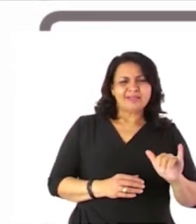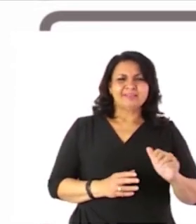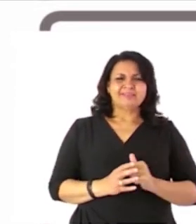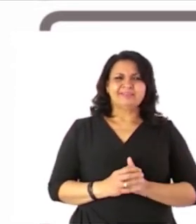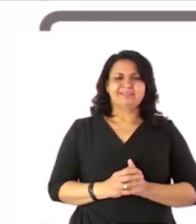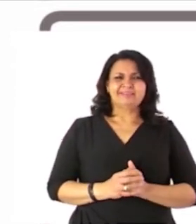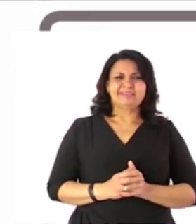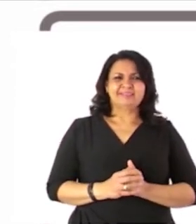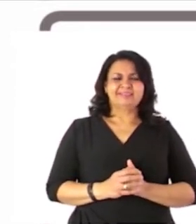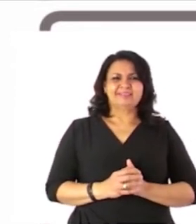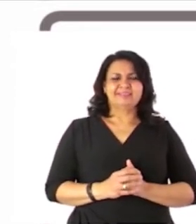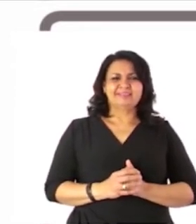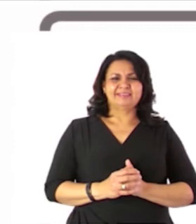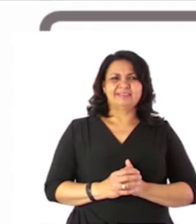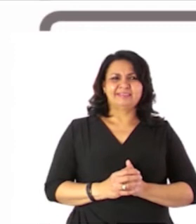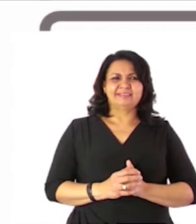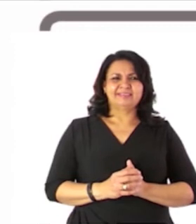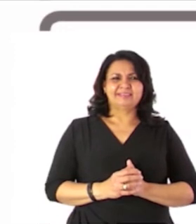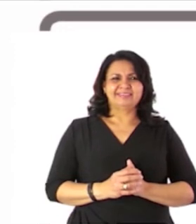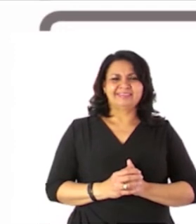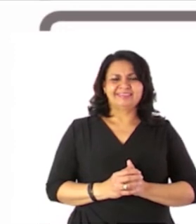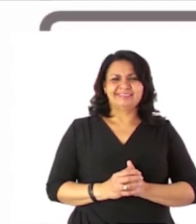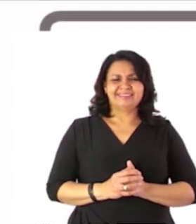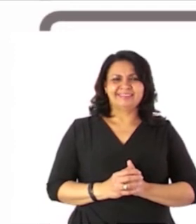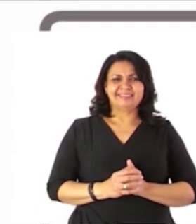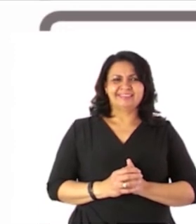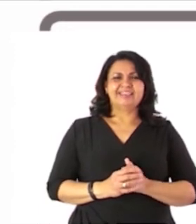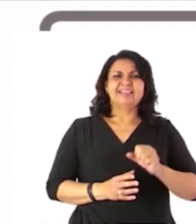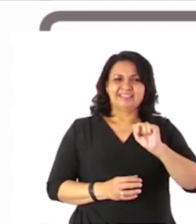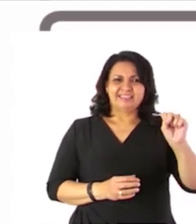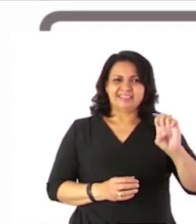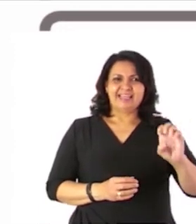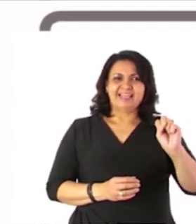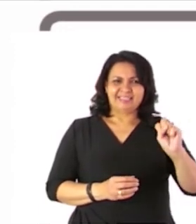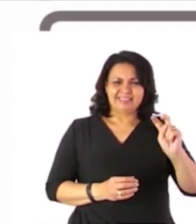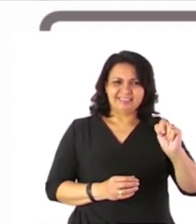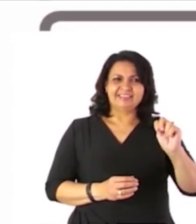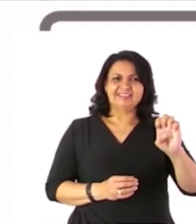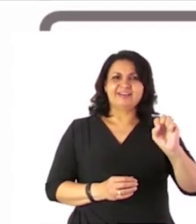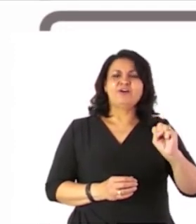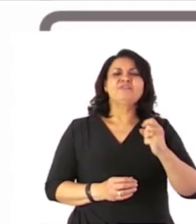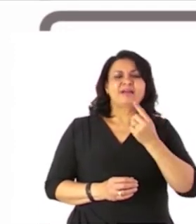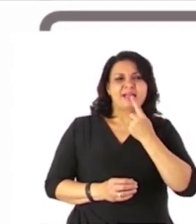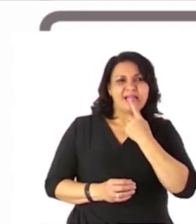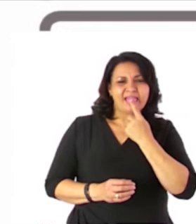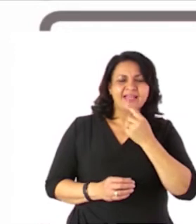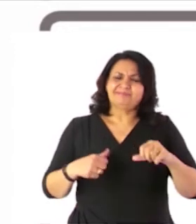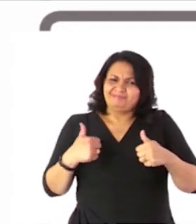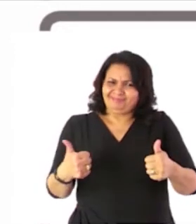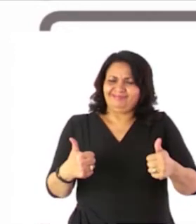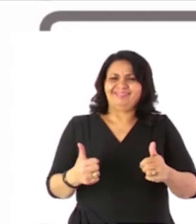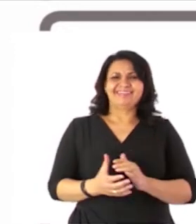yes, you can hear. I can hear, yes, you can use the sense of taste. Well done. This is